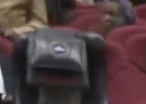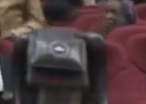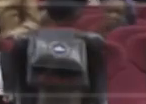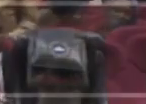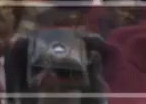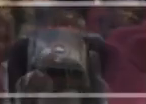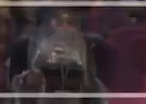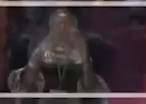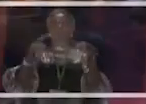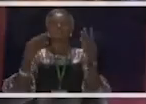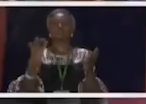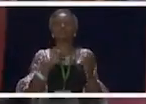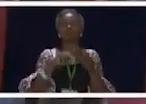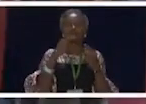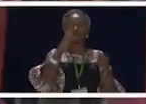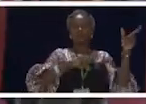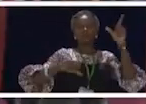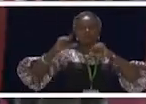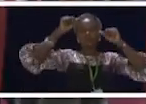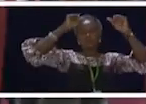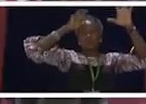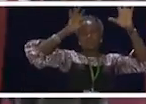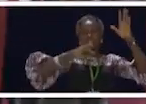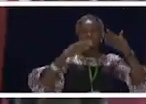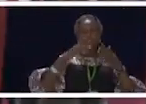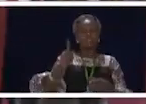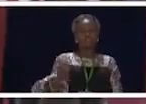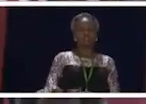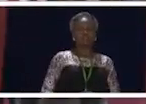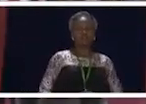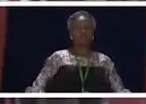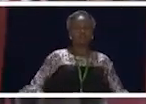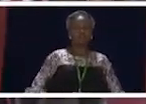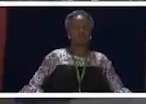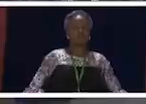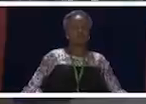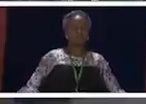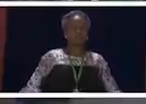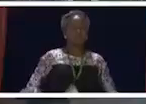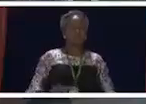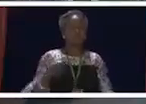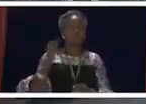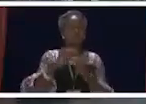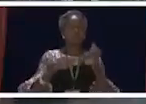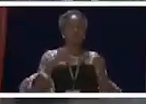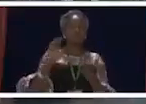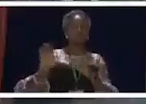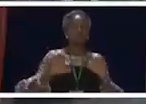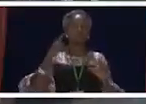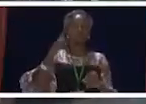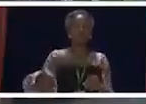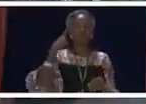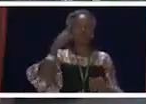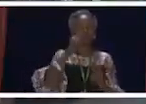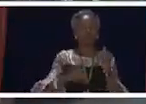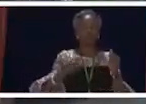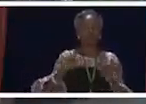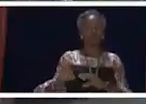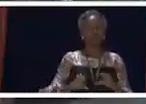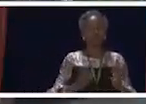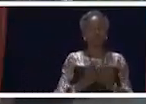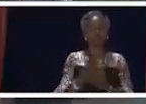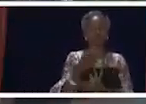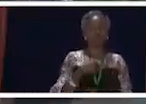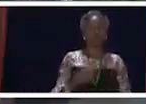thanksgiving. I want you to say, Father, I thank you for everything you've done for me and for everything you've done through